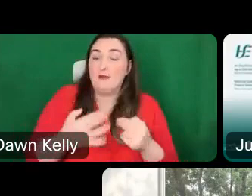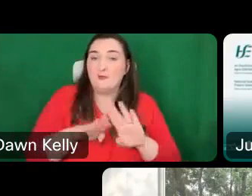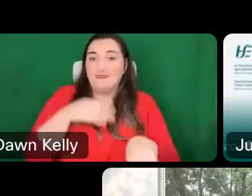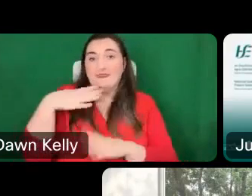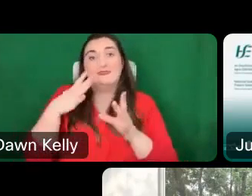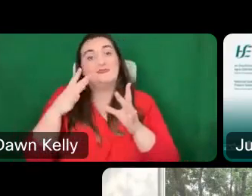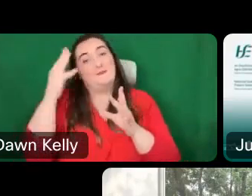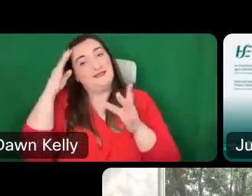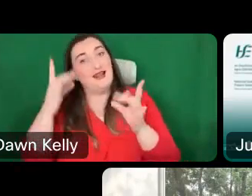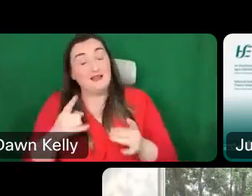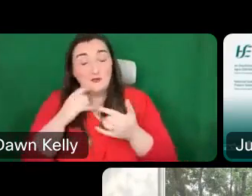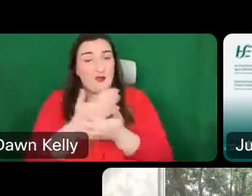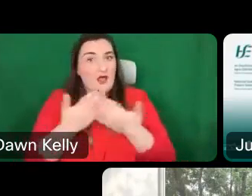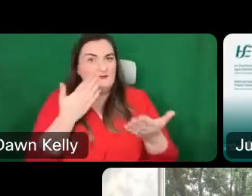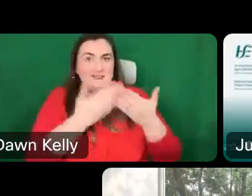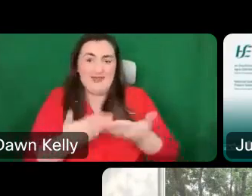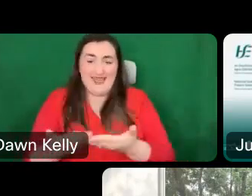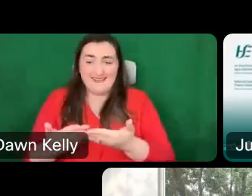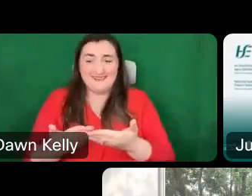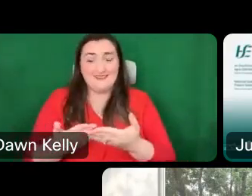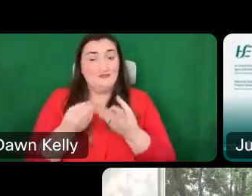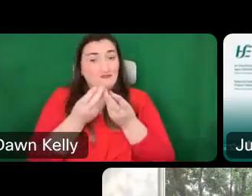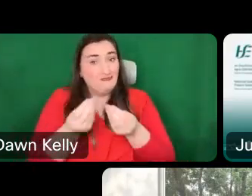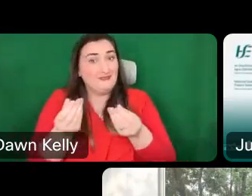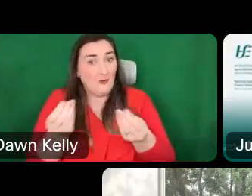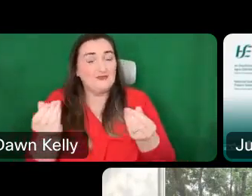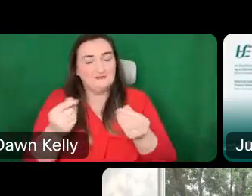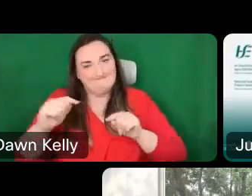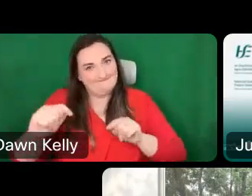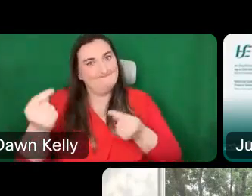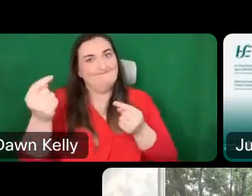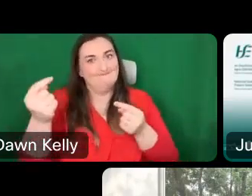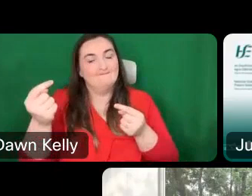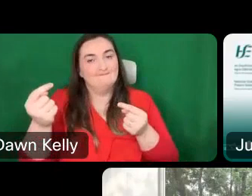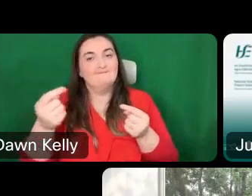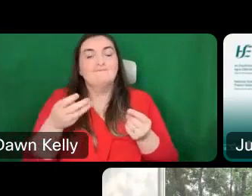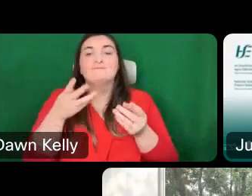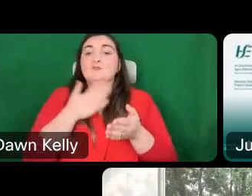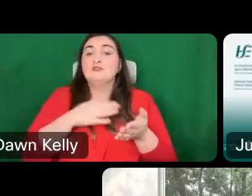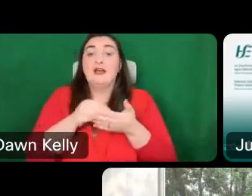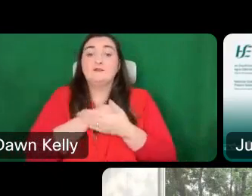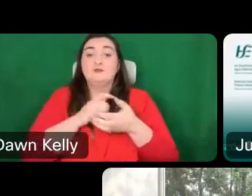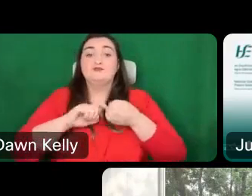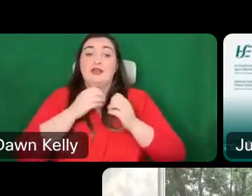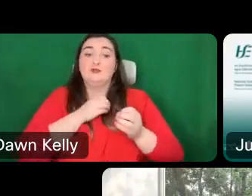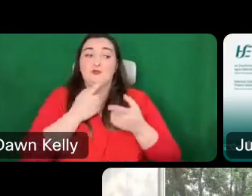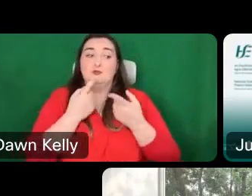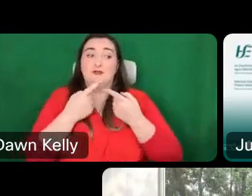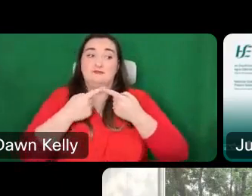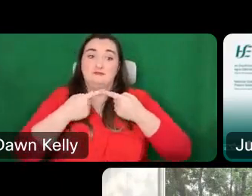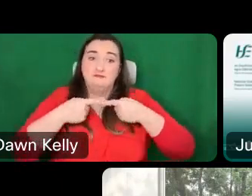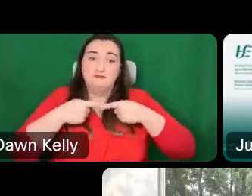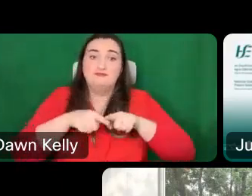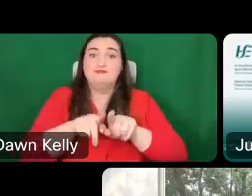demands. Resources will be challenged, and, you know, we just have to try and align as much as possible